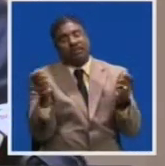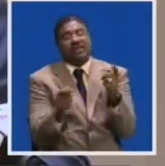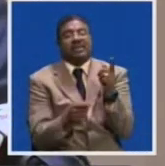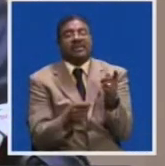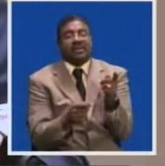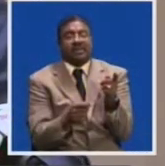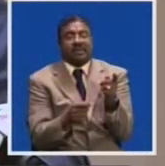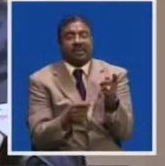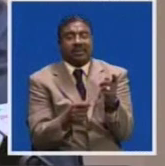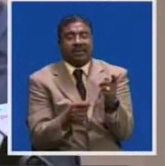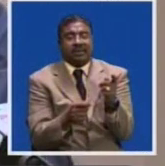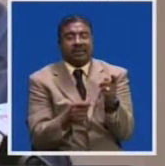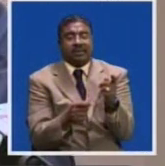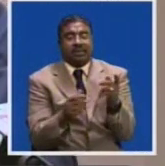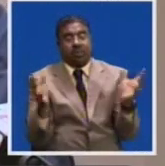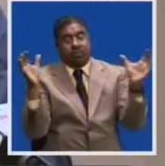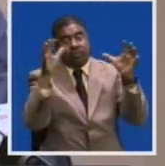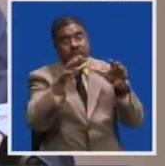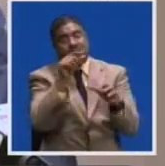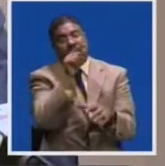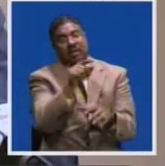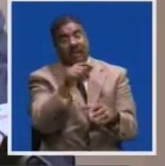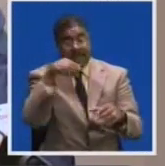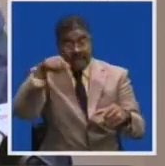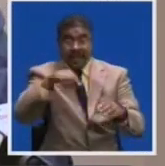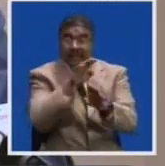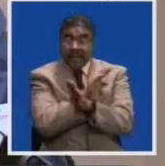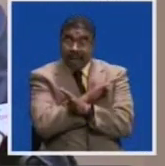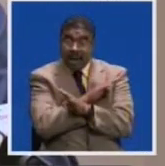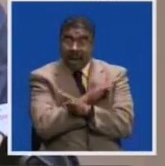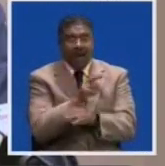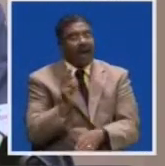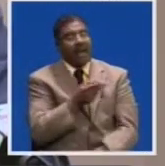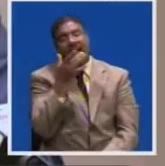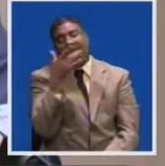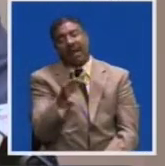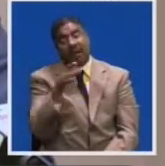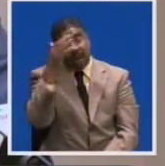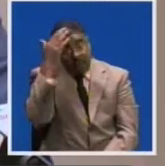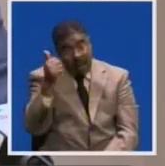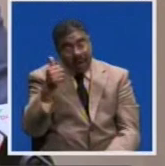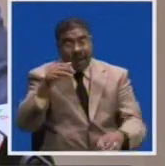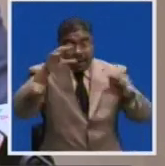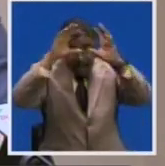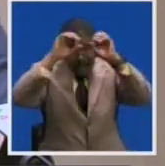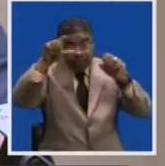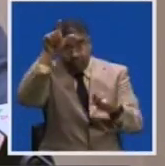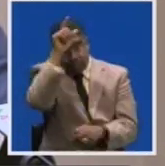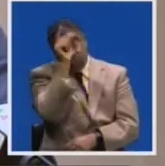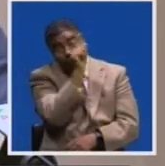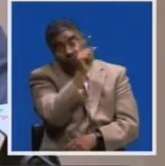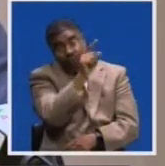today, we are privileged to have a head of state in His Excellency Dr. Edgar Chagwa